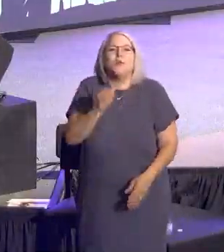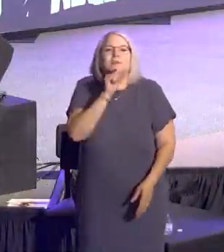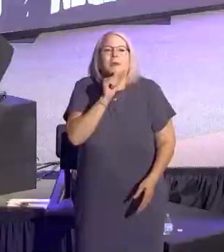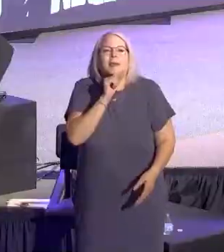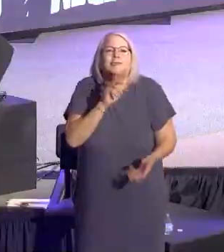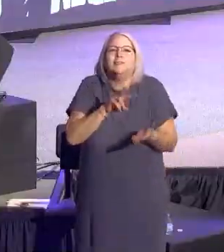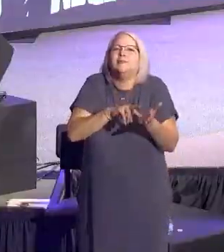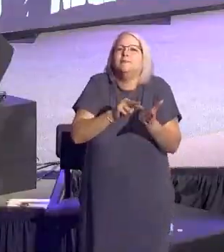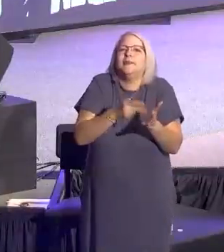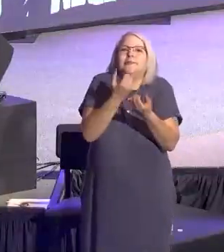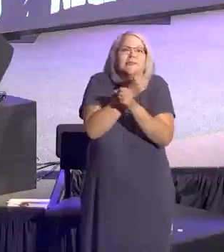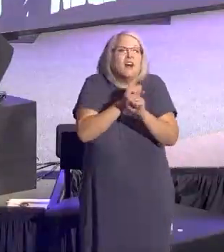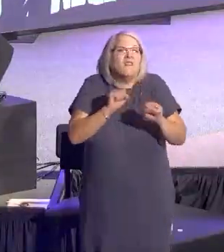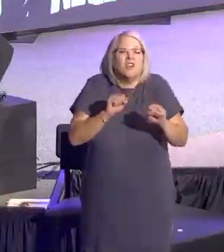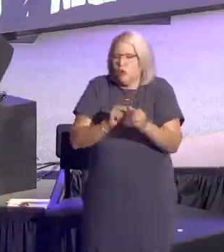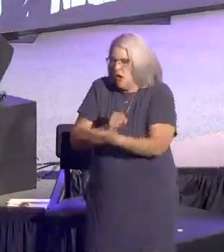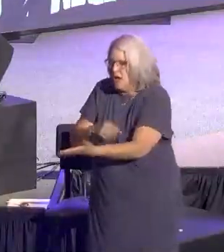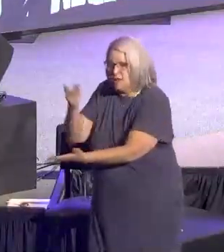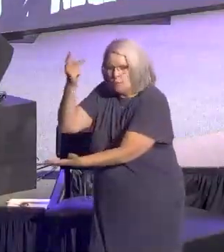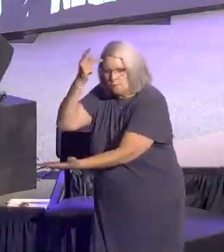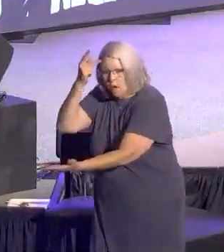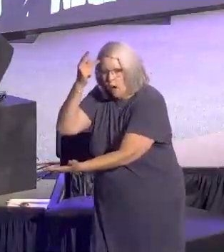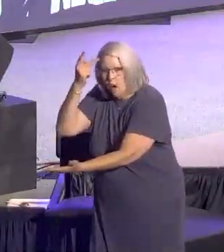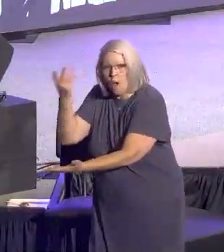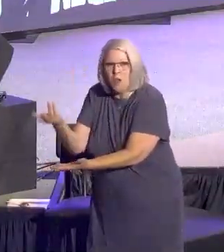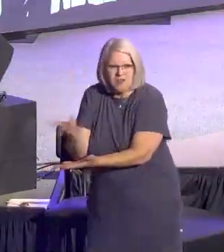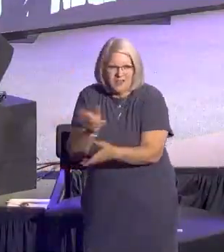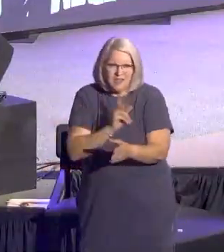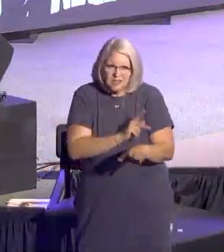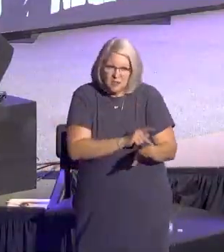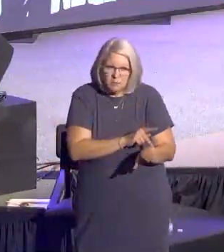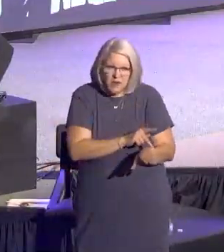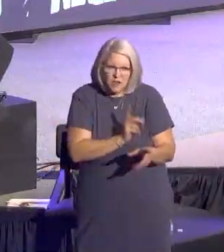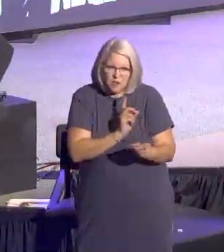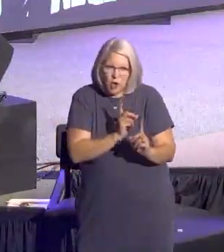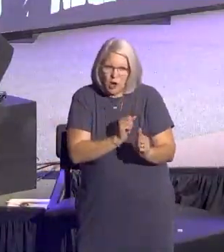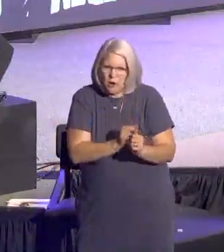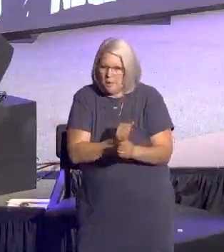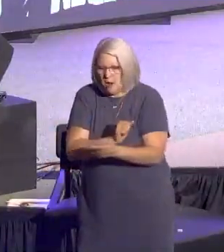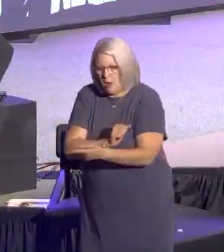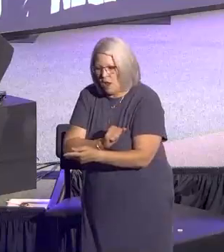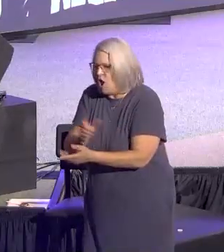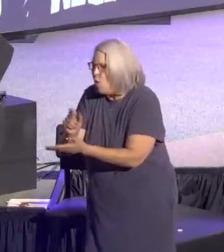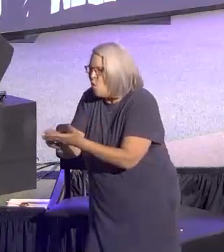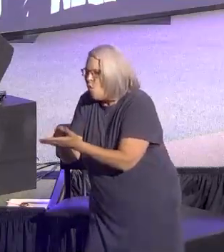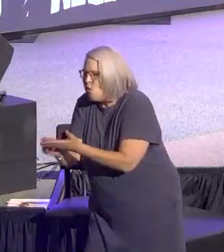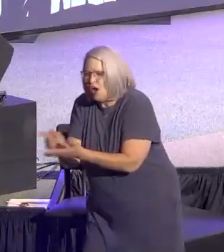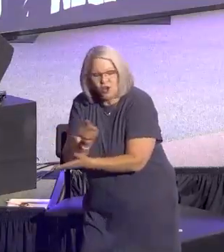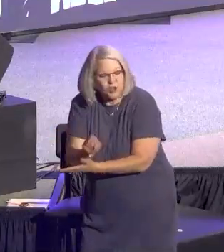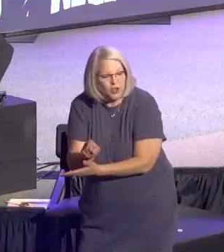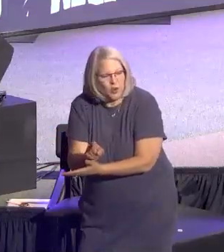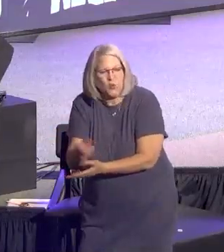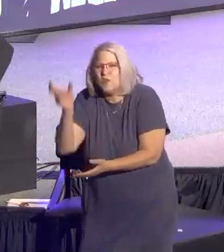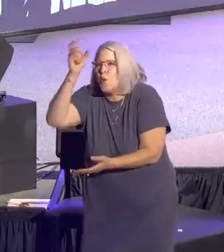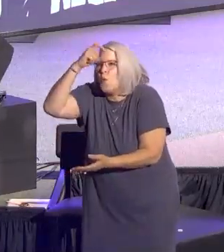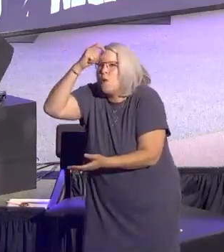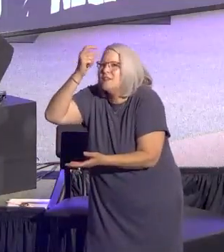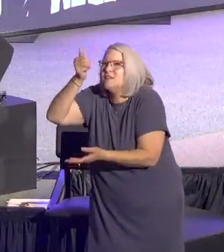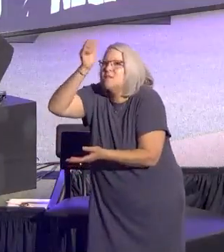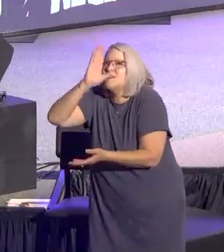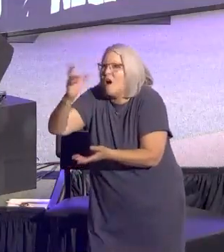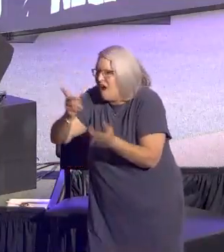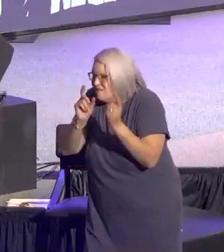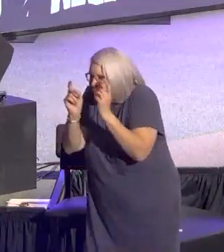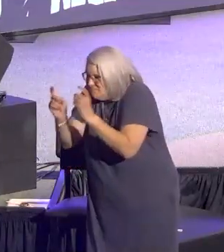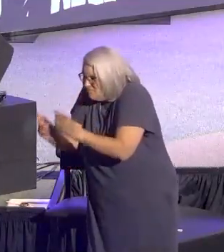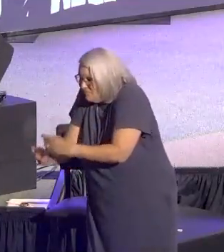salvation. Just as our dear brother Paul, this is Peter talking about Paul, also wrote you with the wisdom that God gave